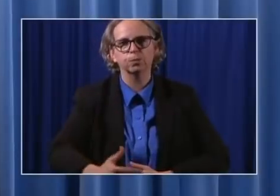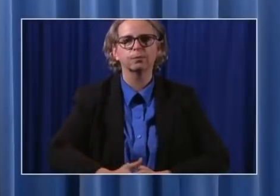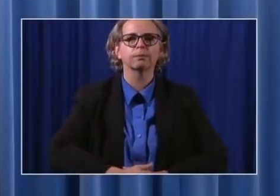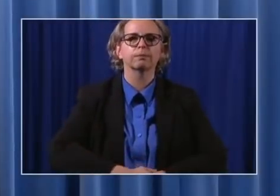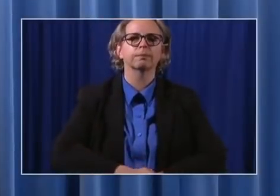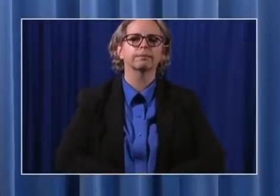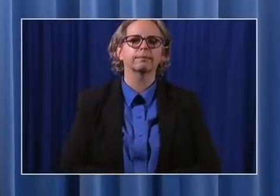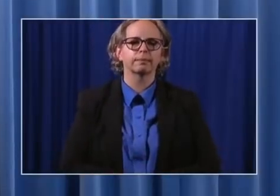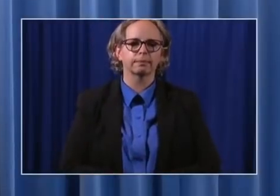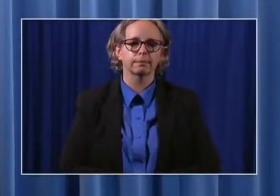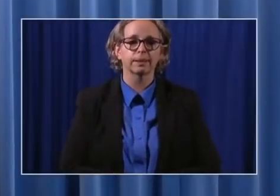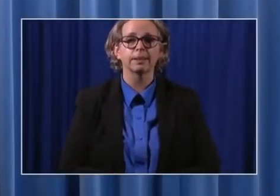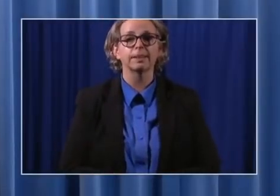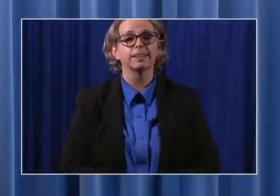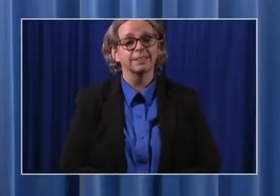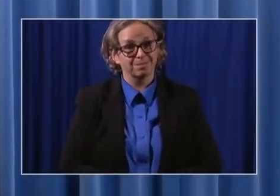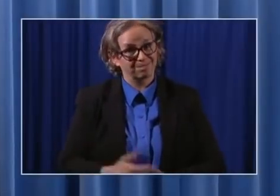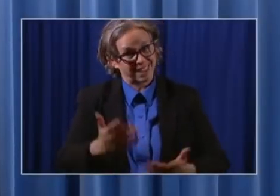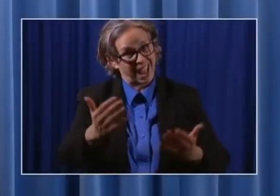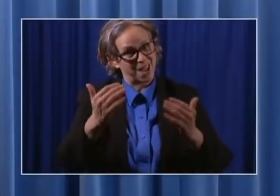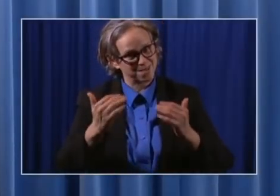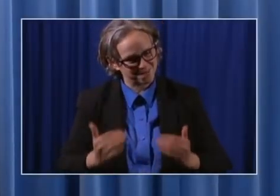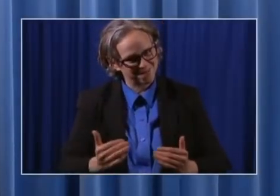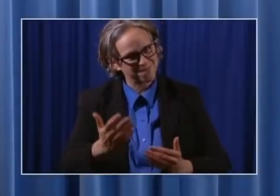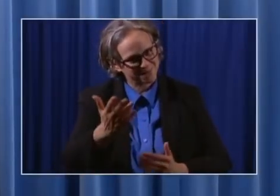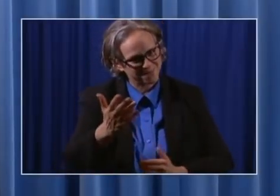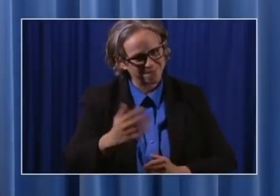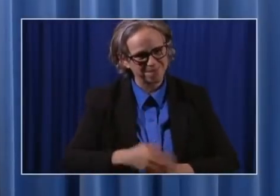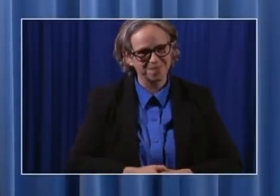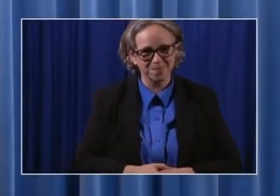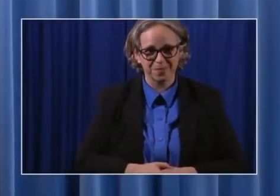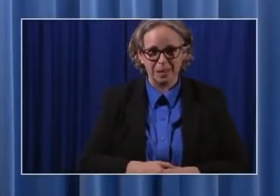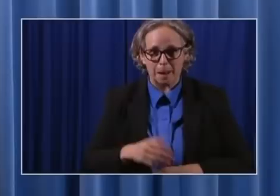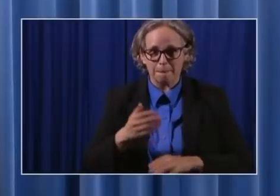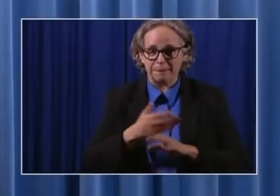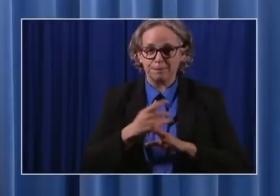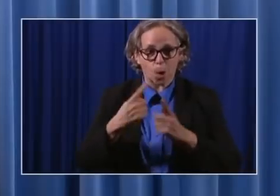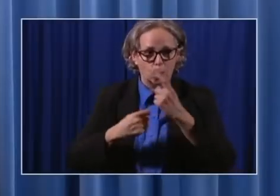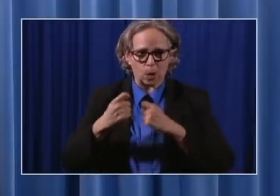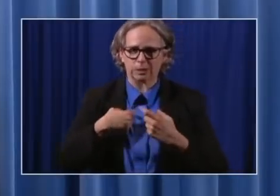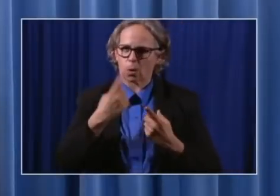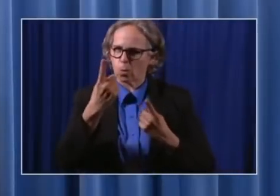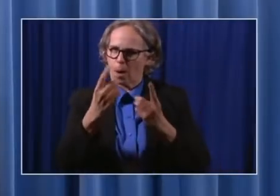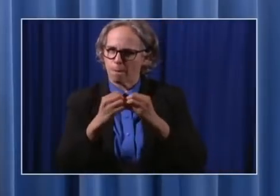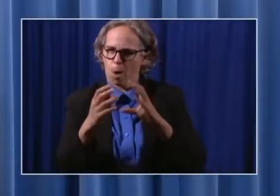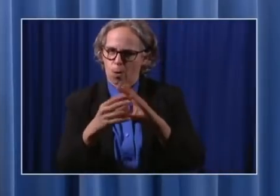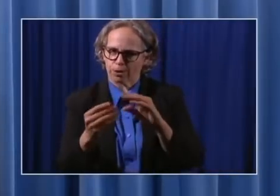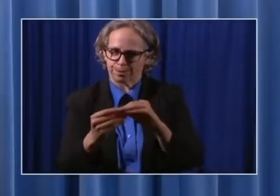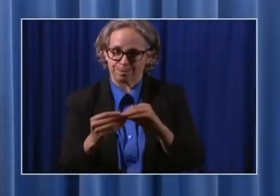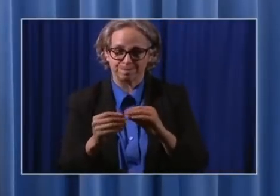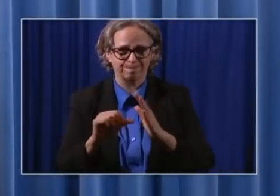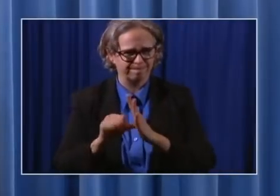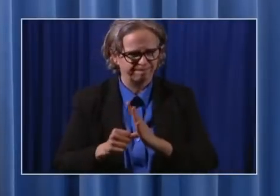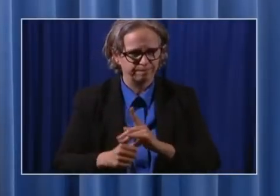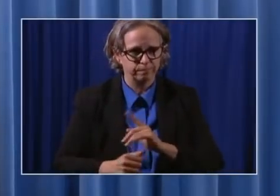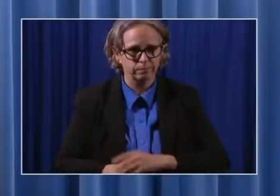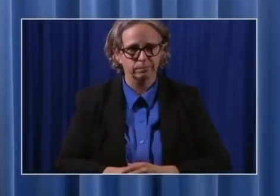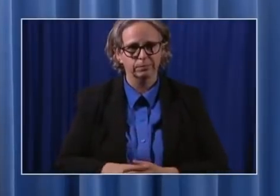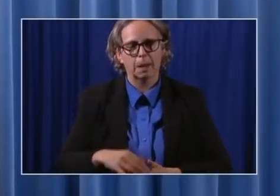I want to turn now, before we go to questions, one last thing and turn to bars.